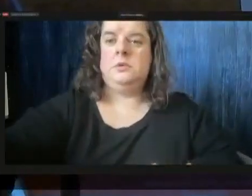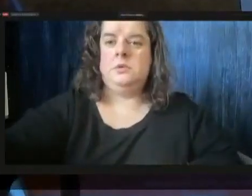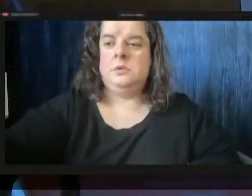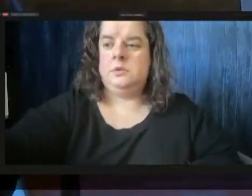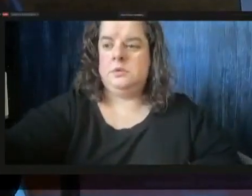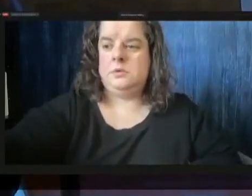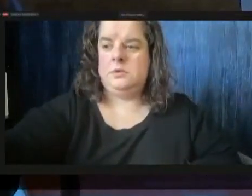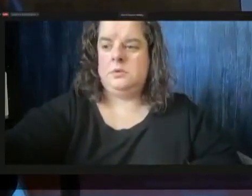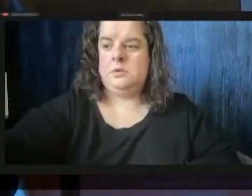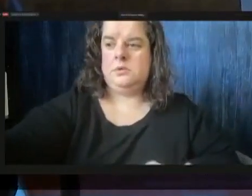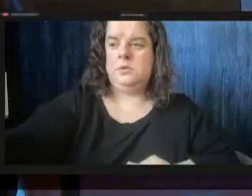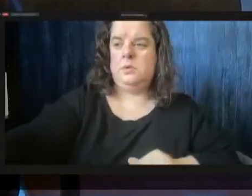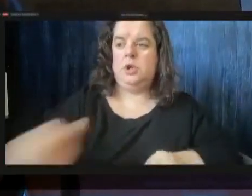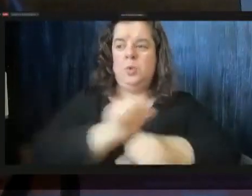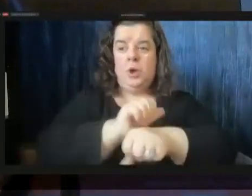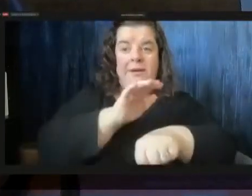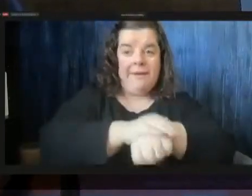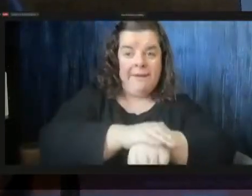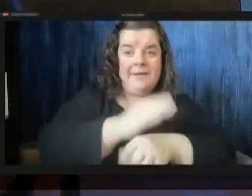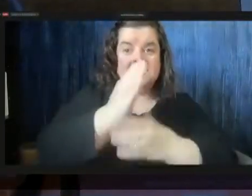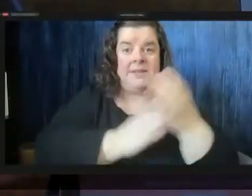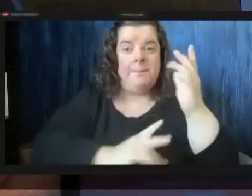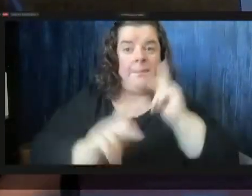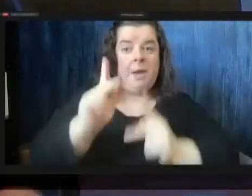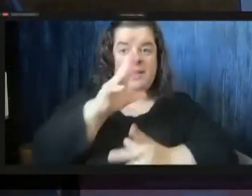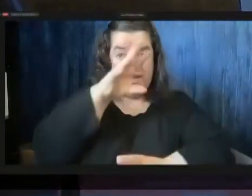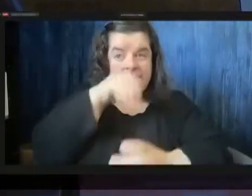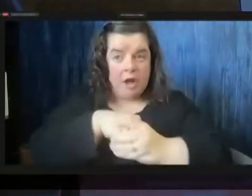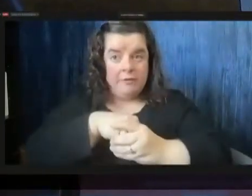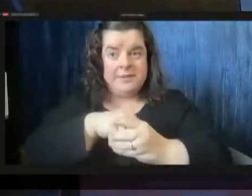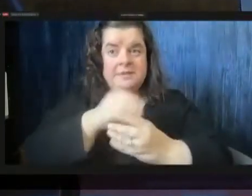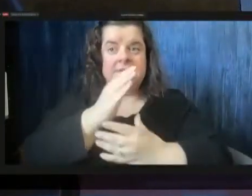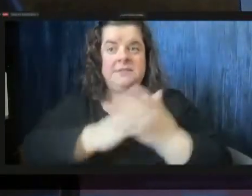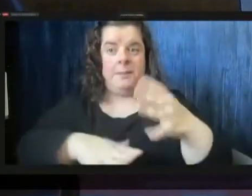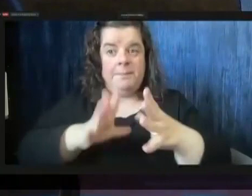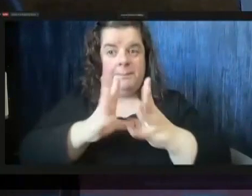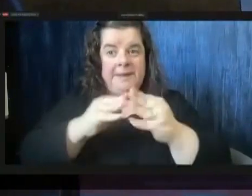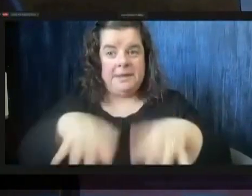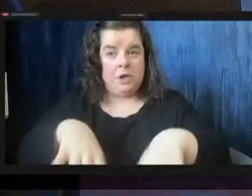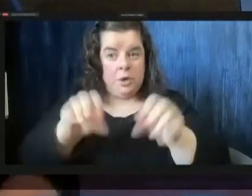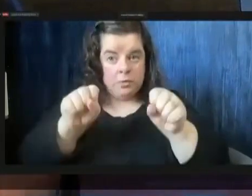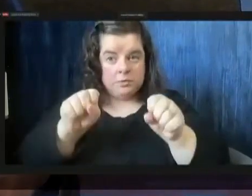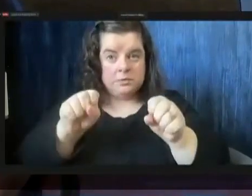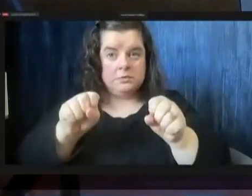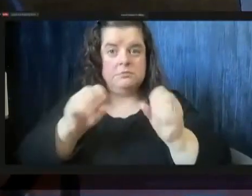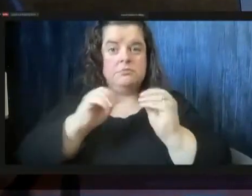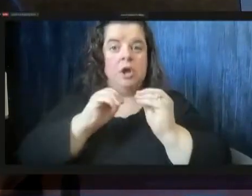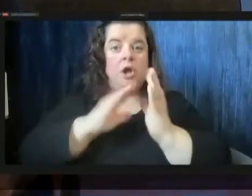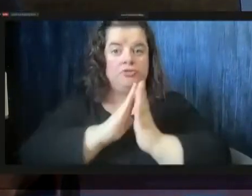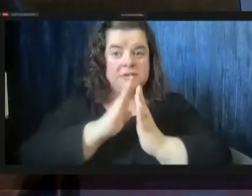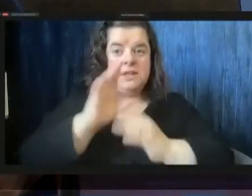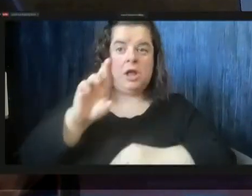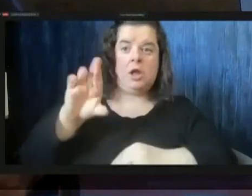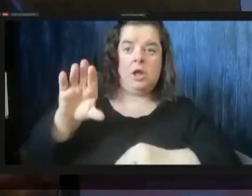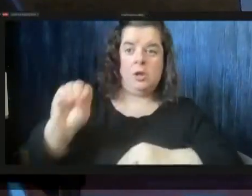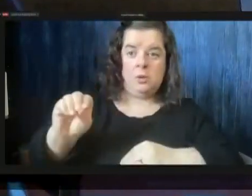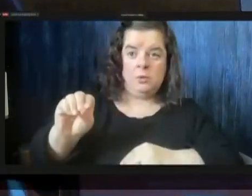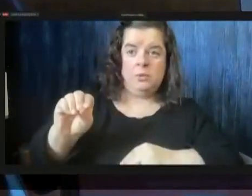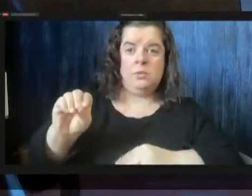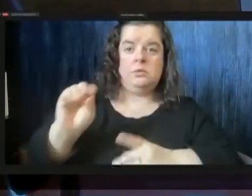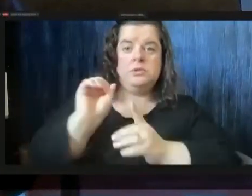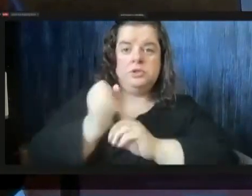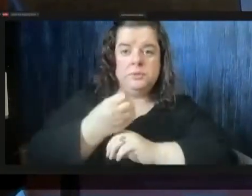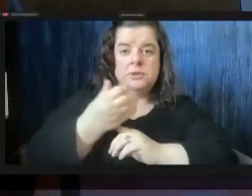on getting some public input, having some meetings, and addressing the RCOs as they